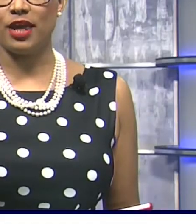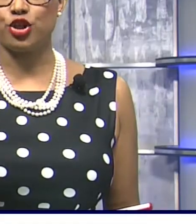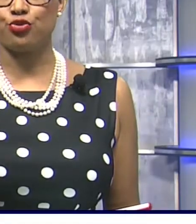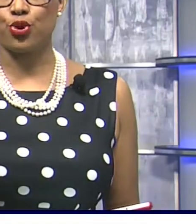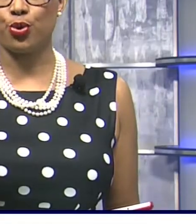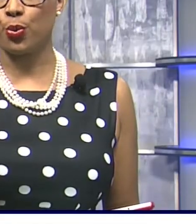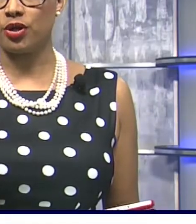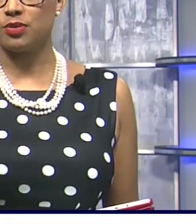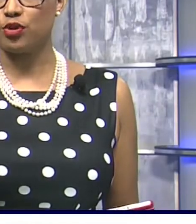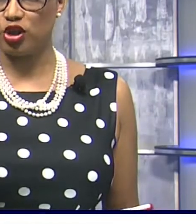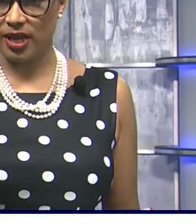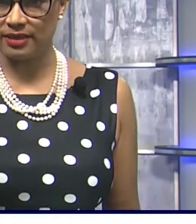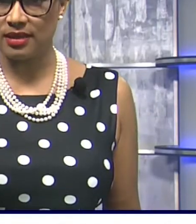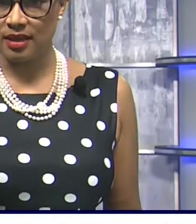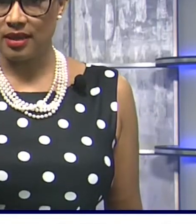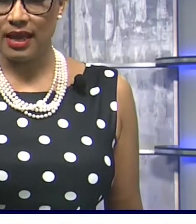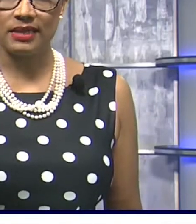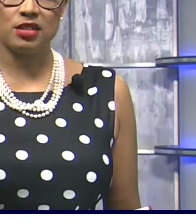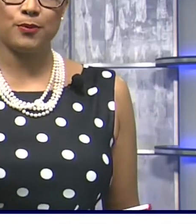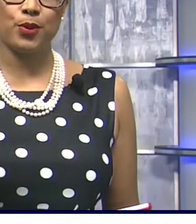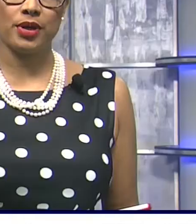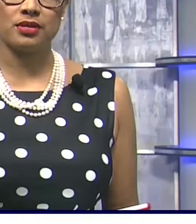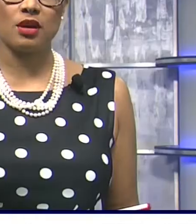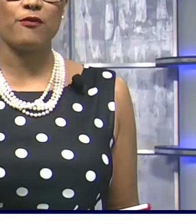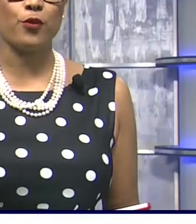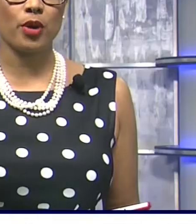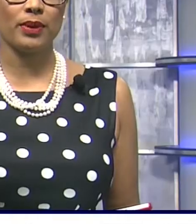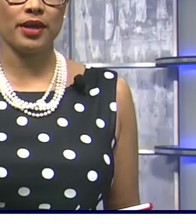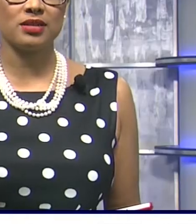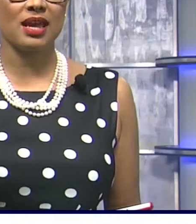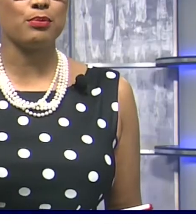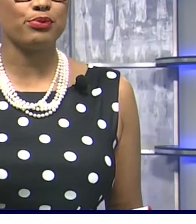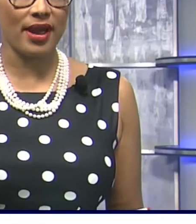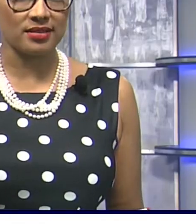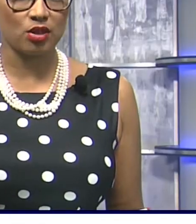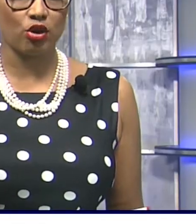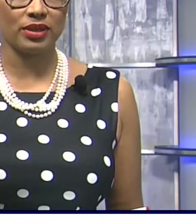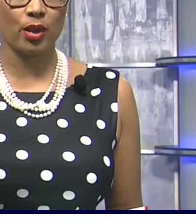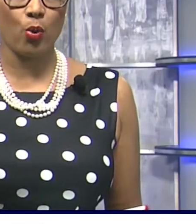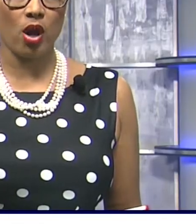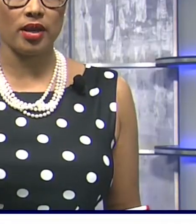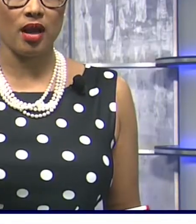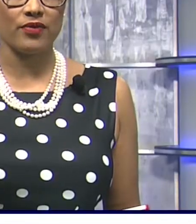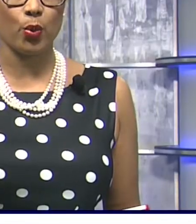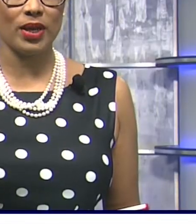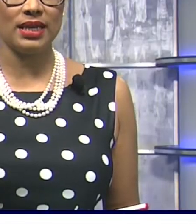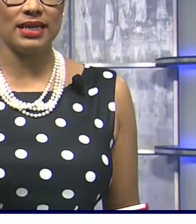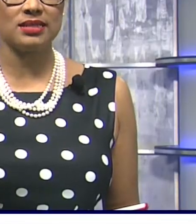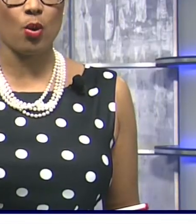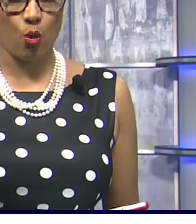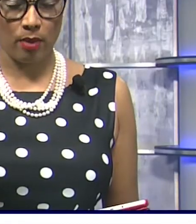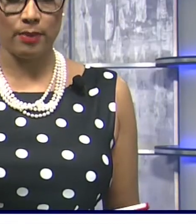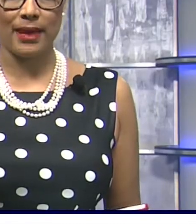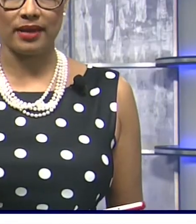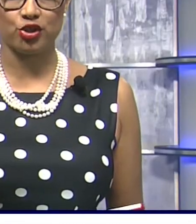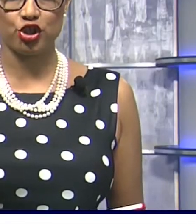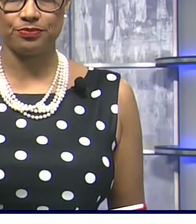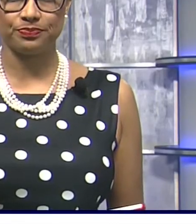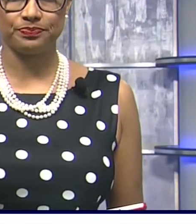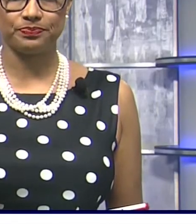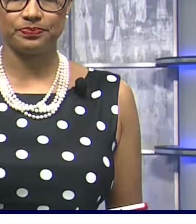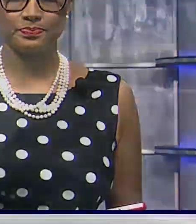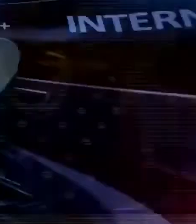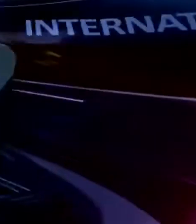on a major roadworks project. And in sports, 4 players impress on day 1 of the Windies warm-up